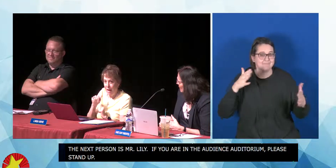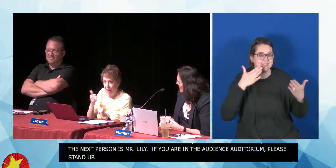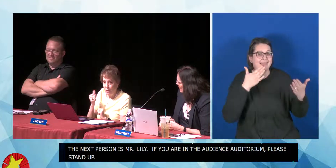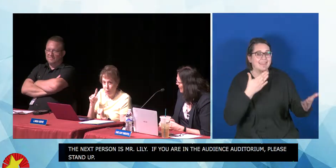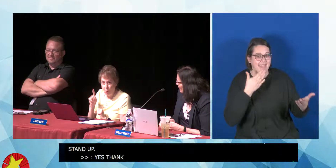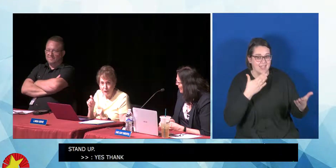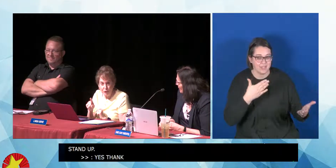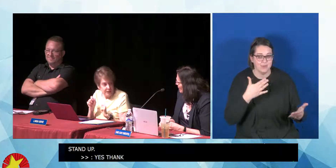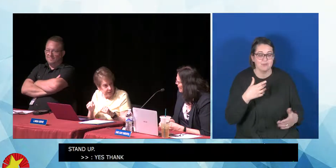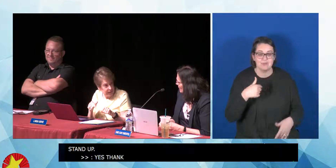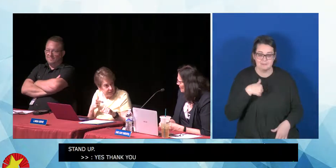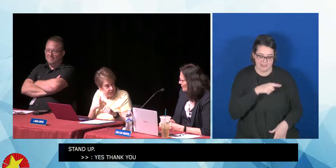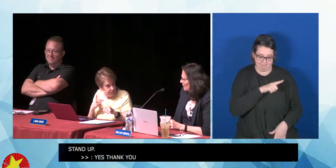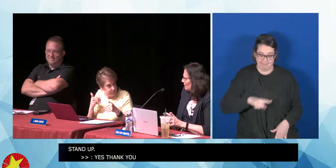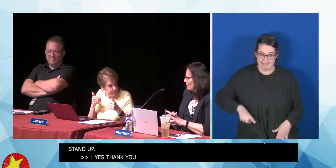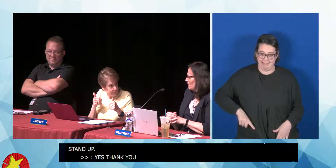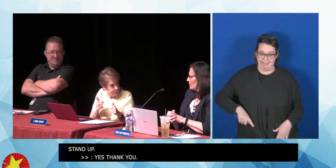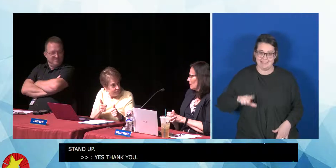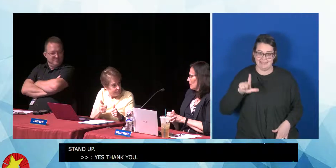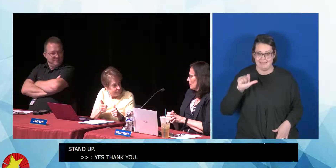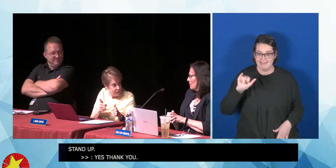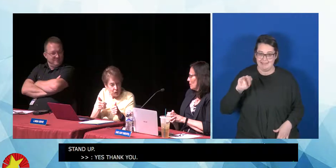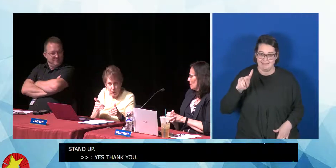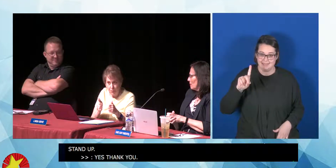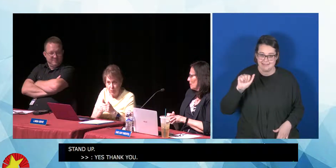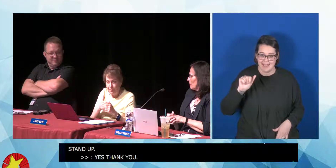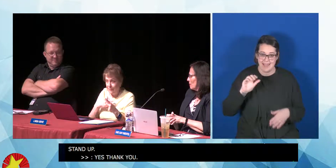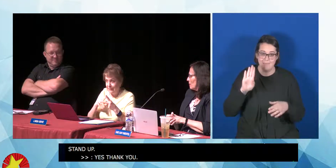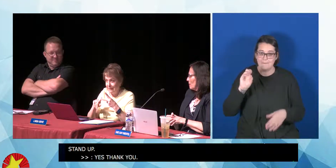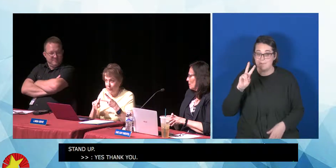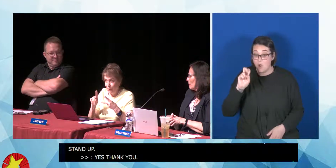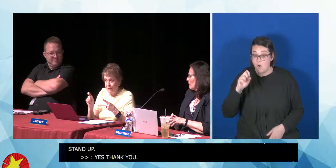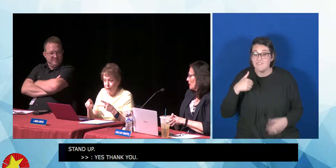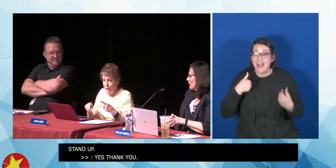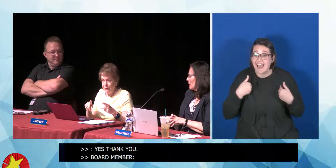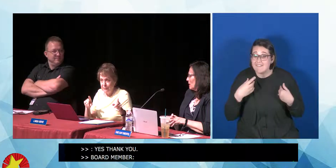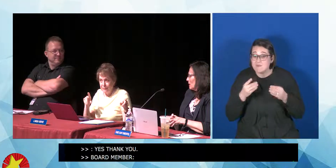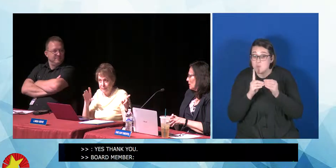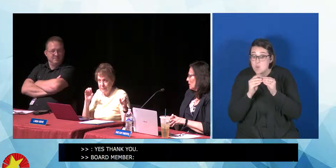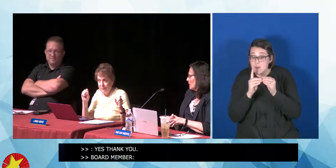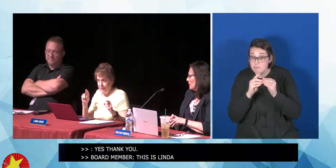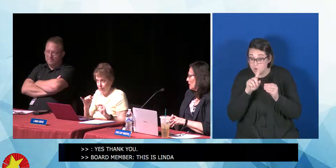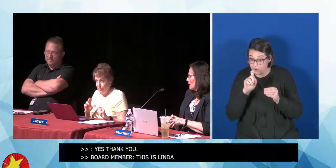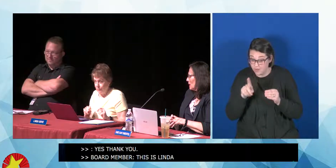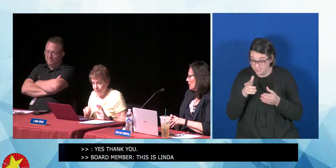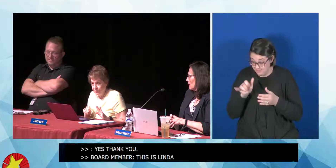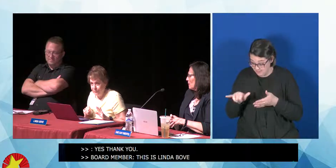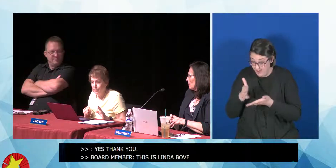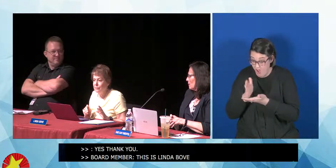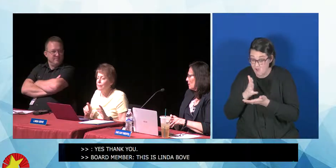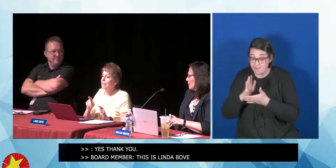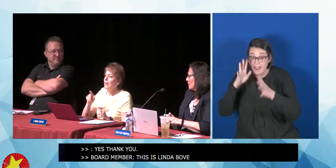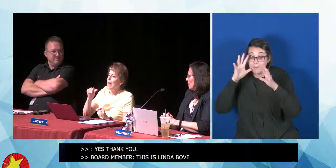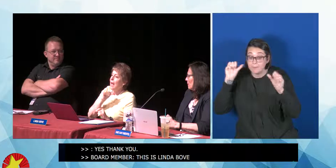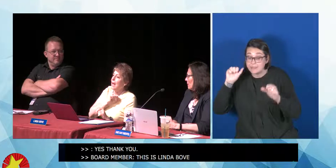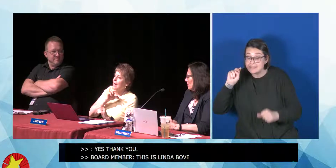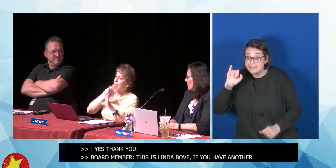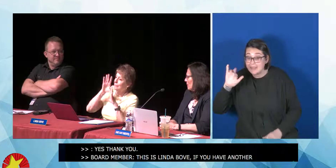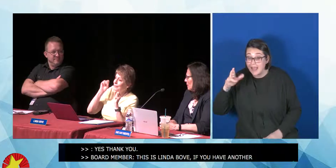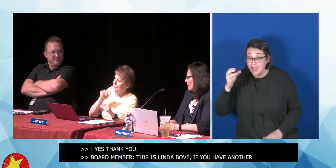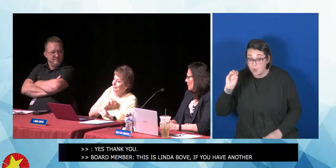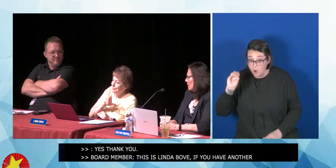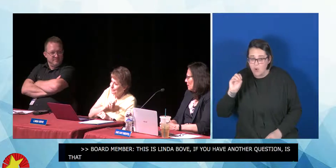And this is Linda Bove. I do have another question. Is that okay, President Nigro? Of course. Okay.